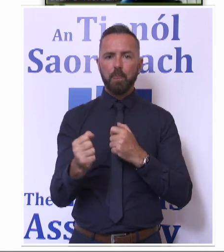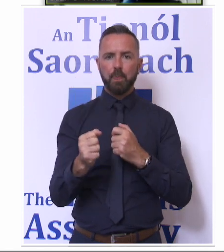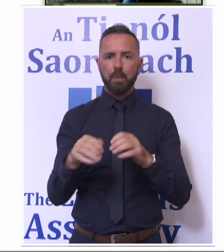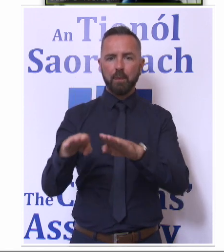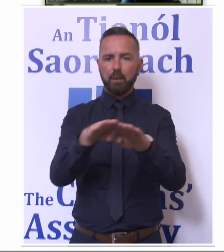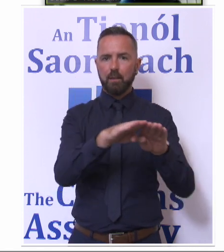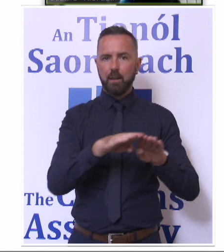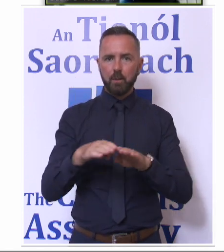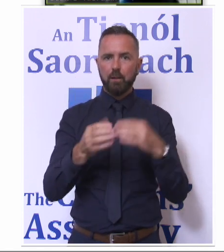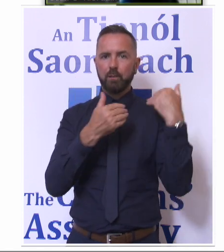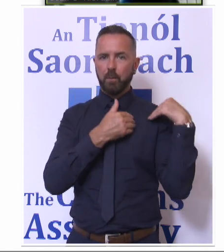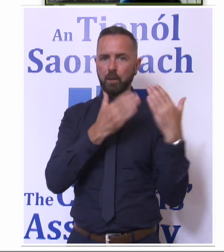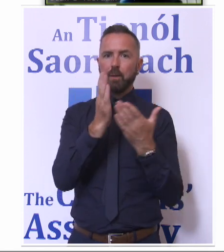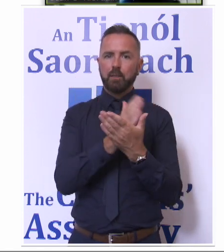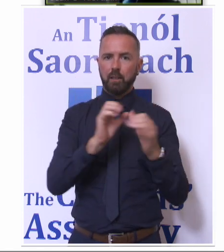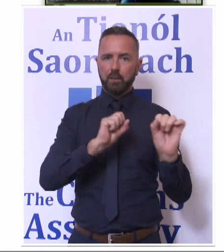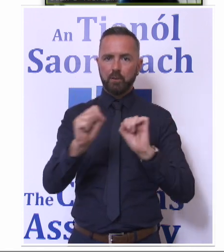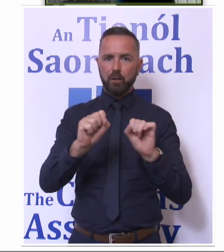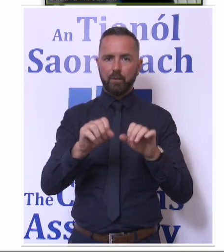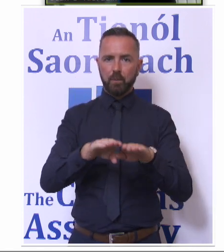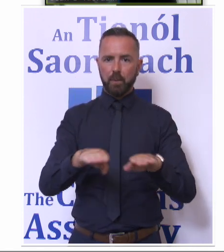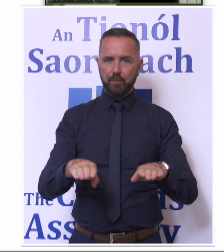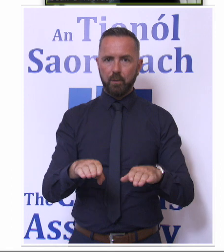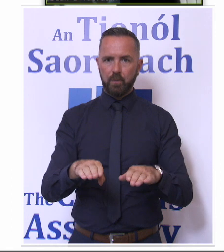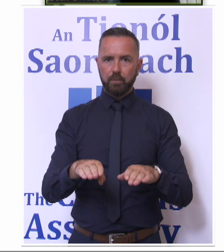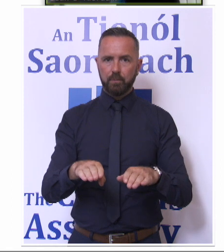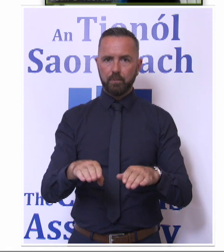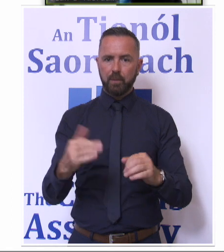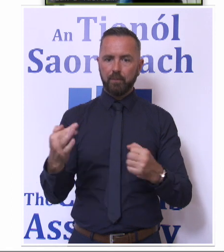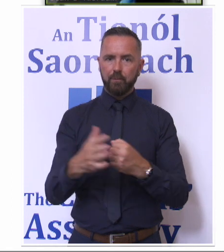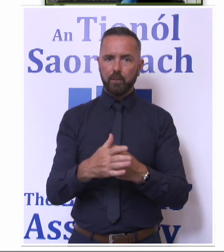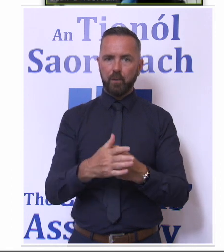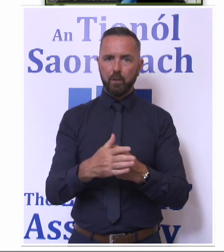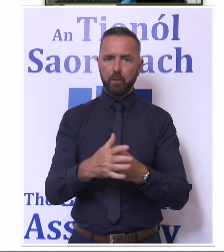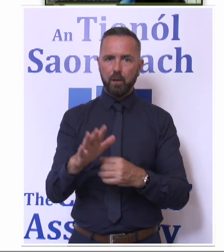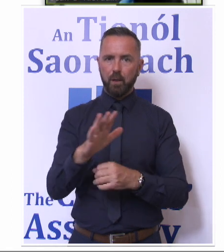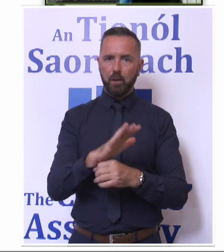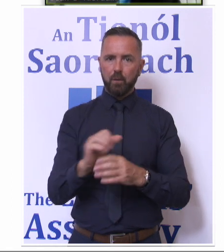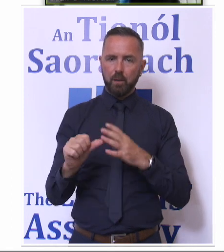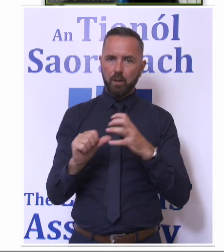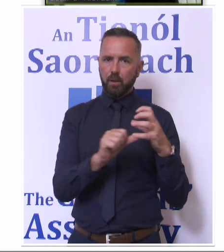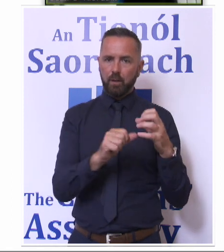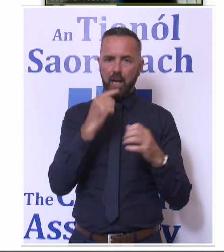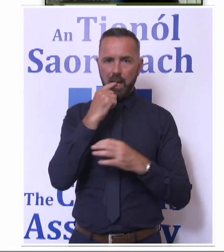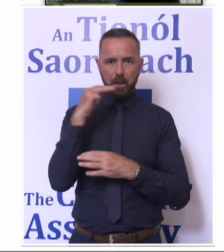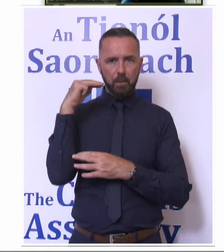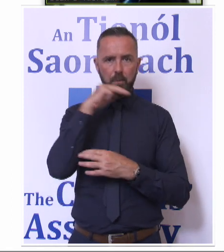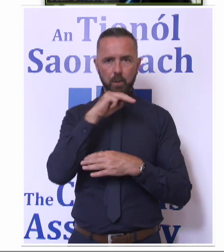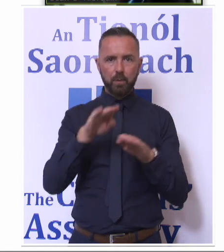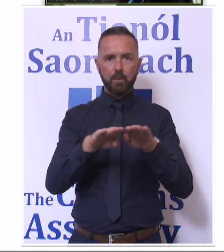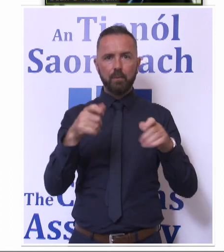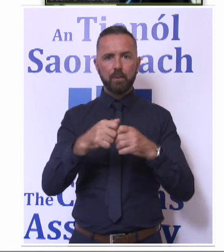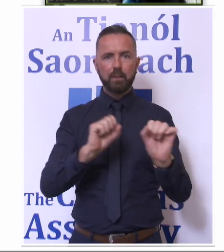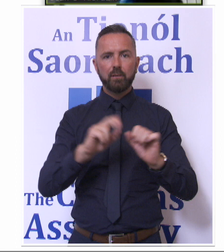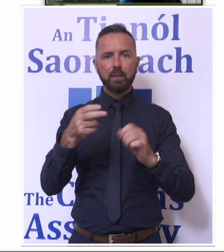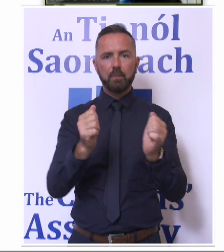democratically accountable shared service platform called a local authority is a critical platform through which services